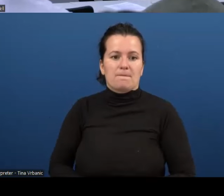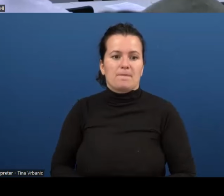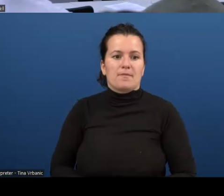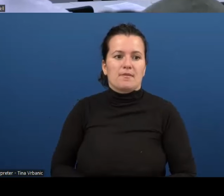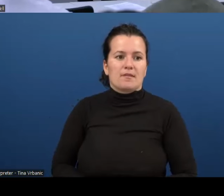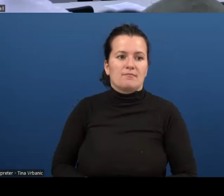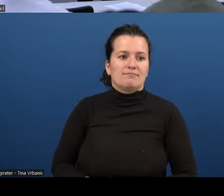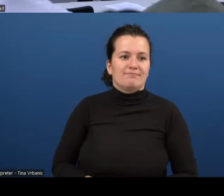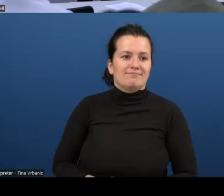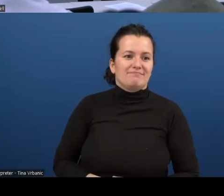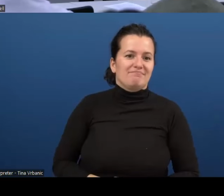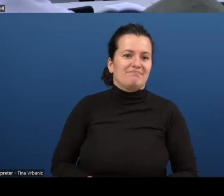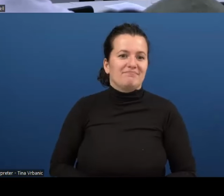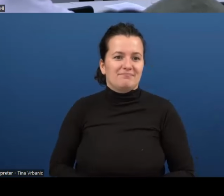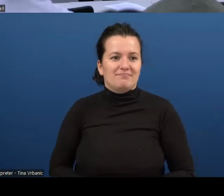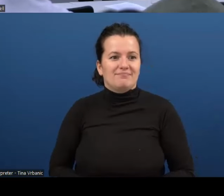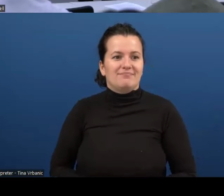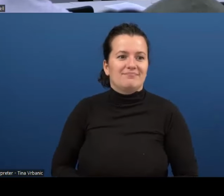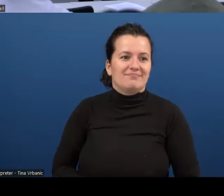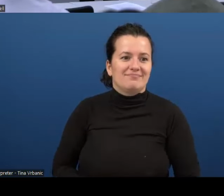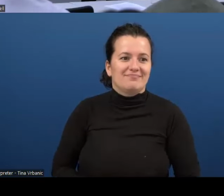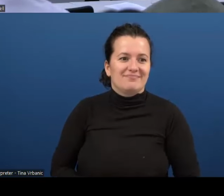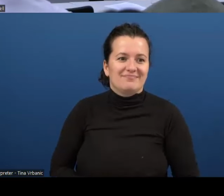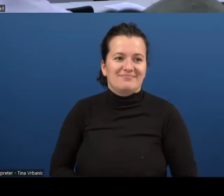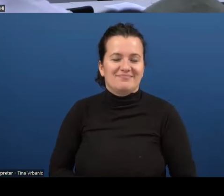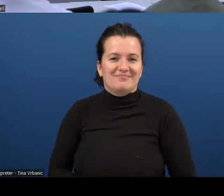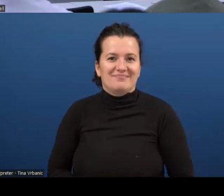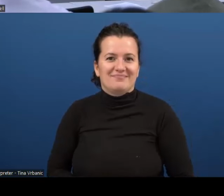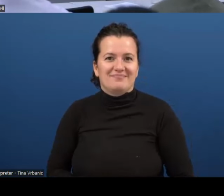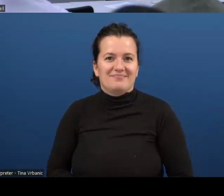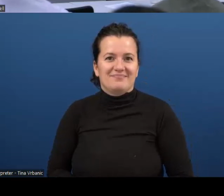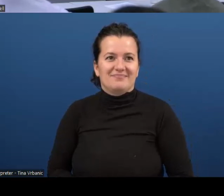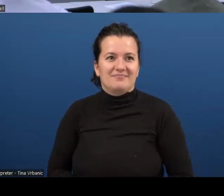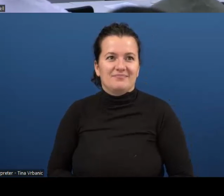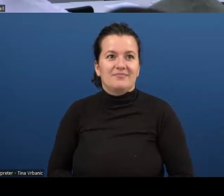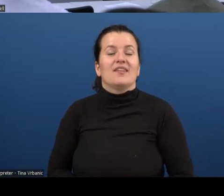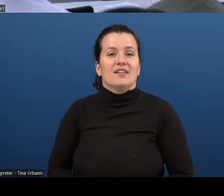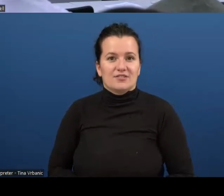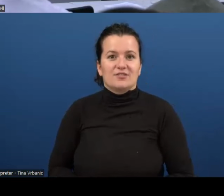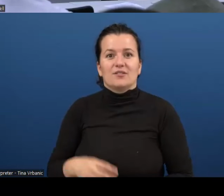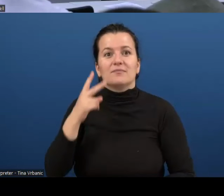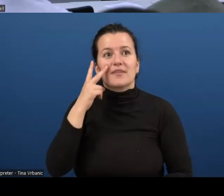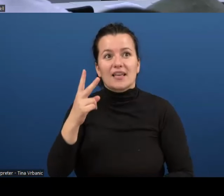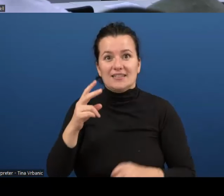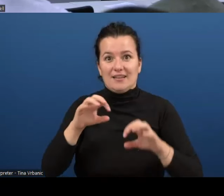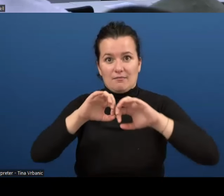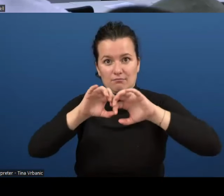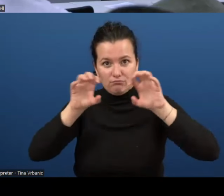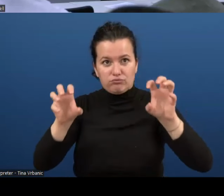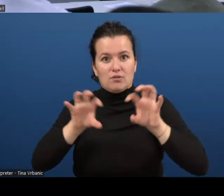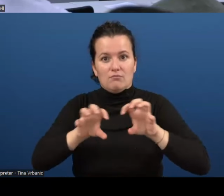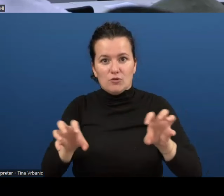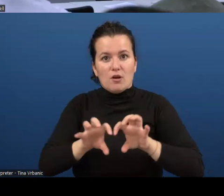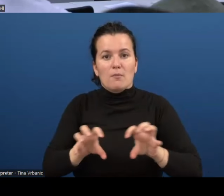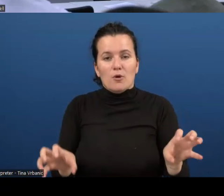yeah, you really have mislocations because it's close to the spine. It works as an anchor point.